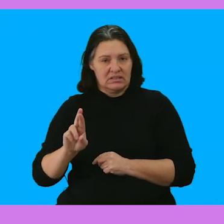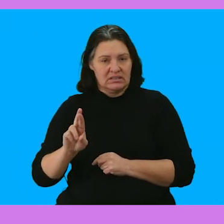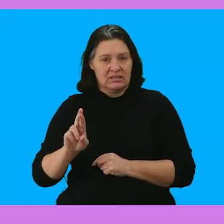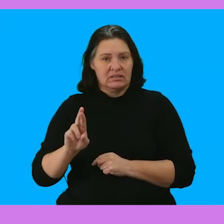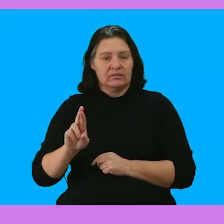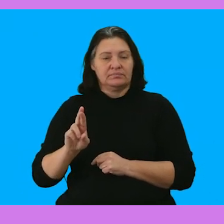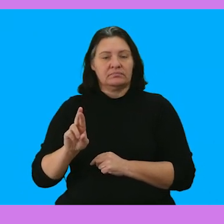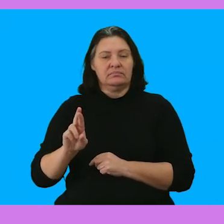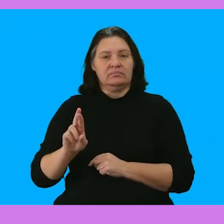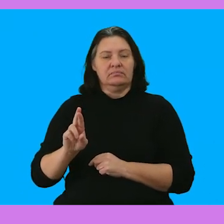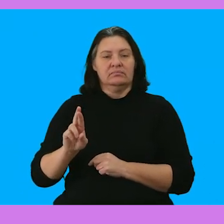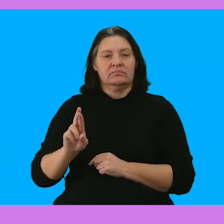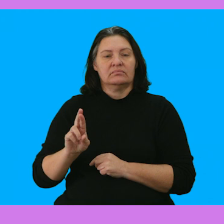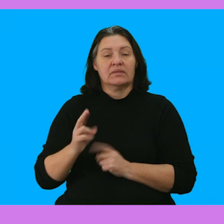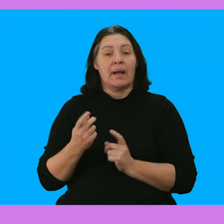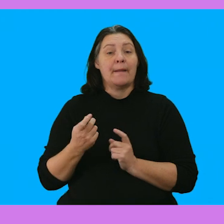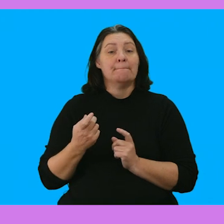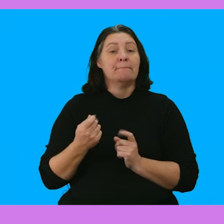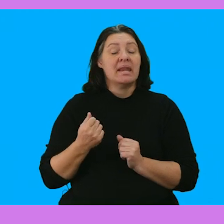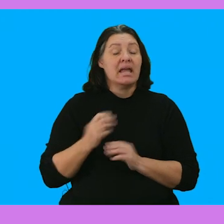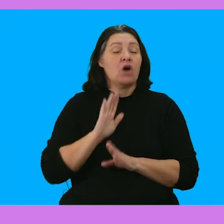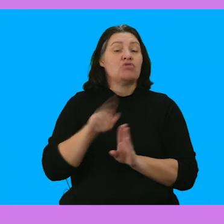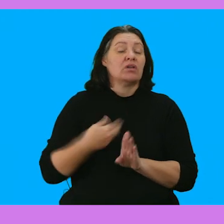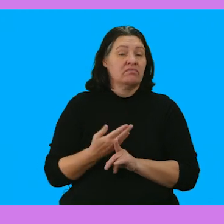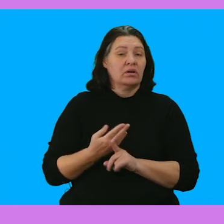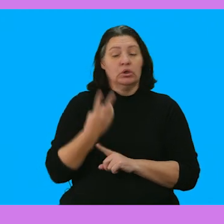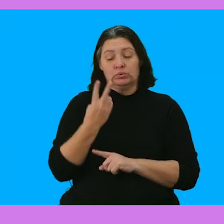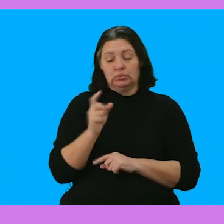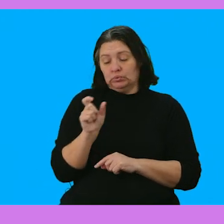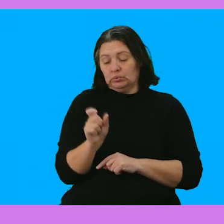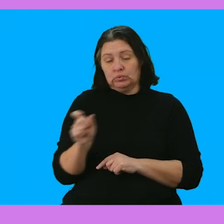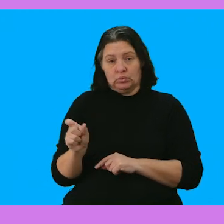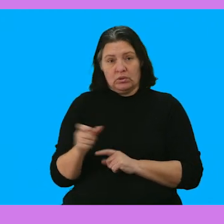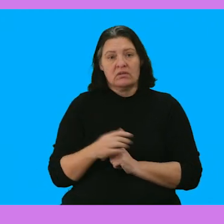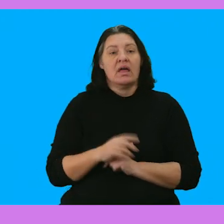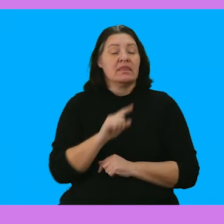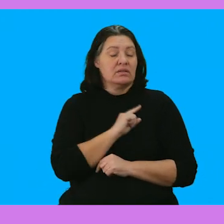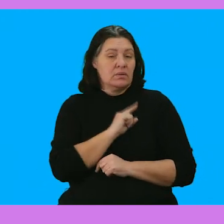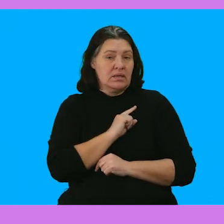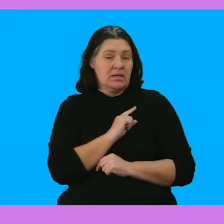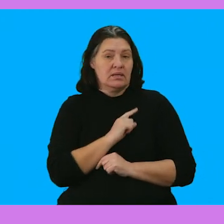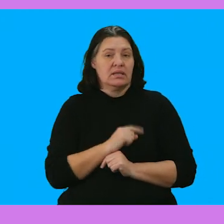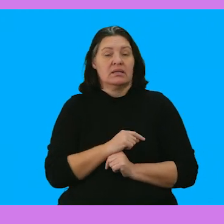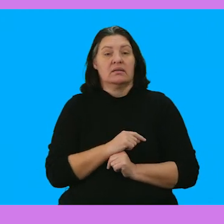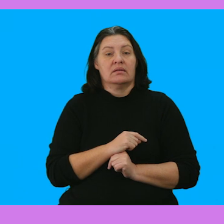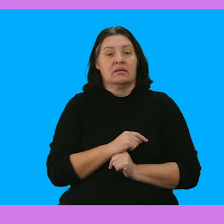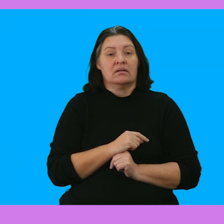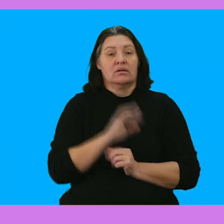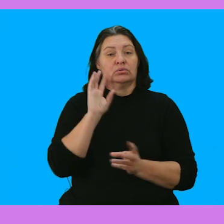2,275 rand. And now please look at this. Remember, money, we round off to 2 decimal places. So